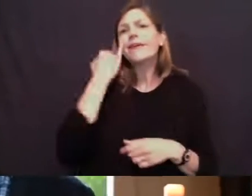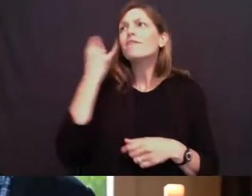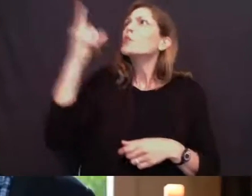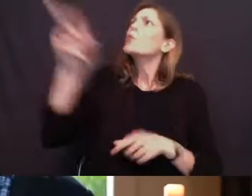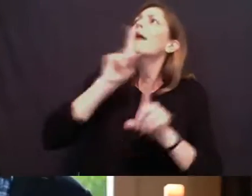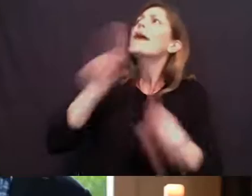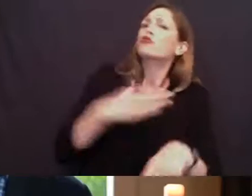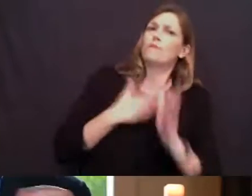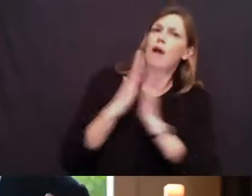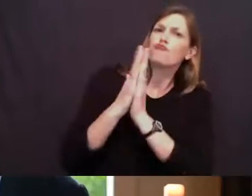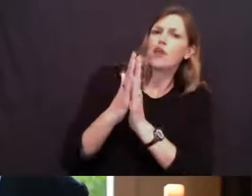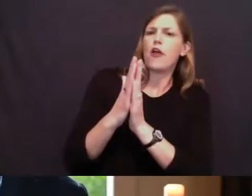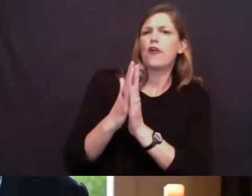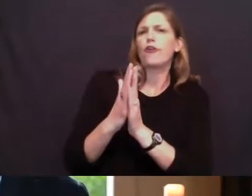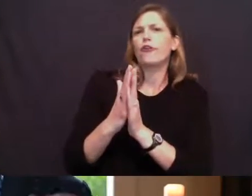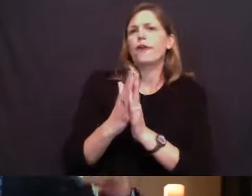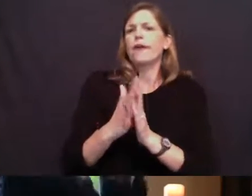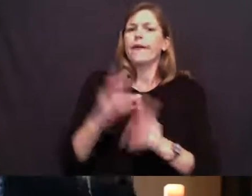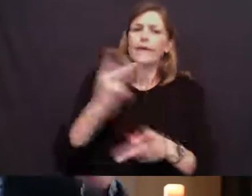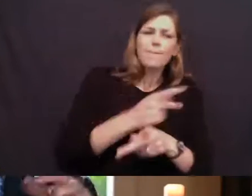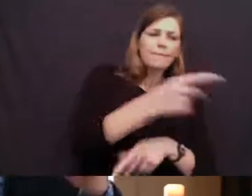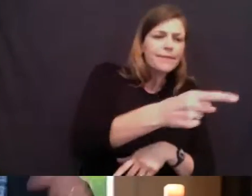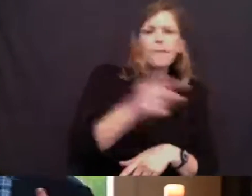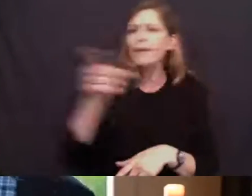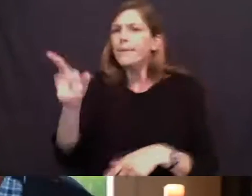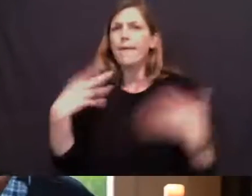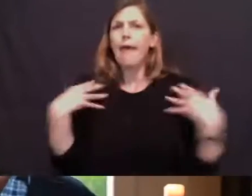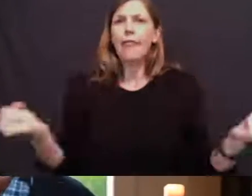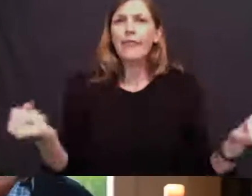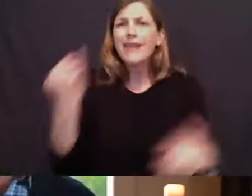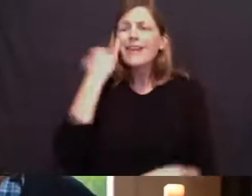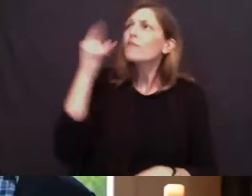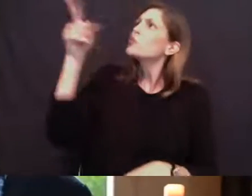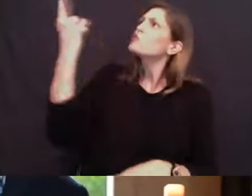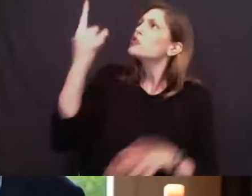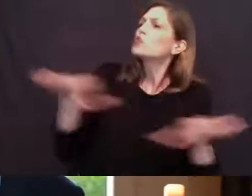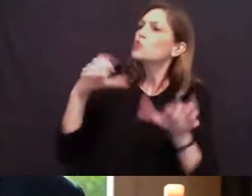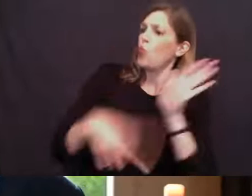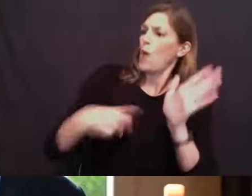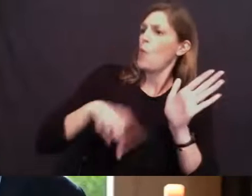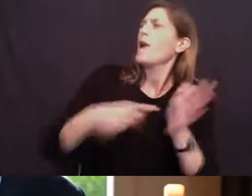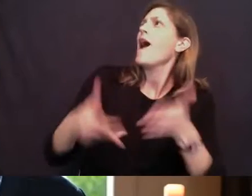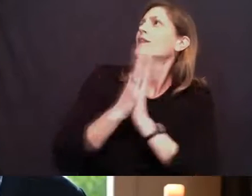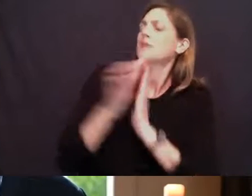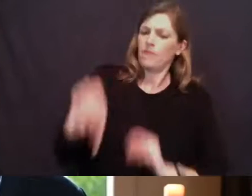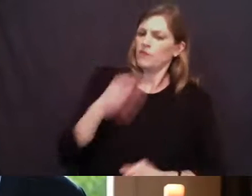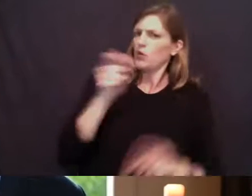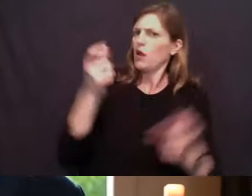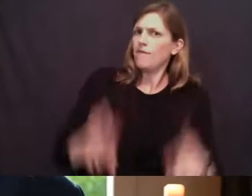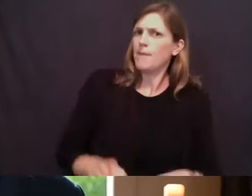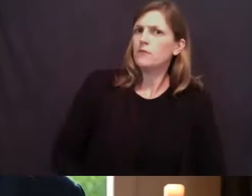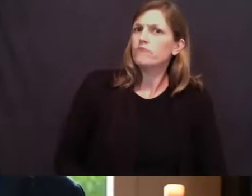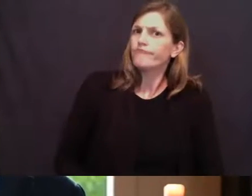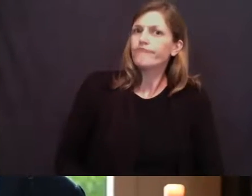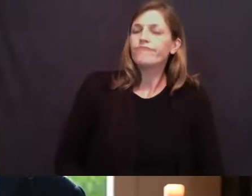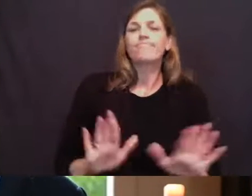answered my prayer and kept him or her healthy. Jesus, if only you would have done what we asked, this wouldn't have happened.